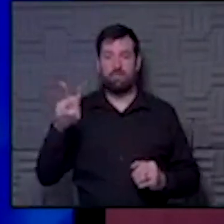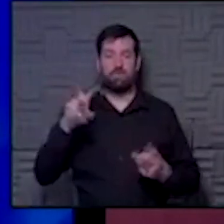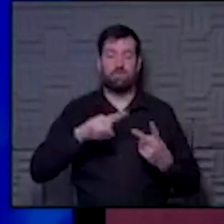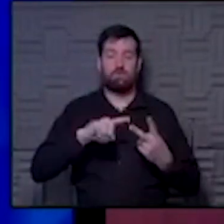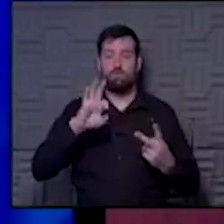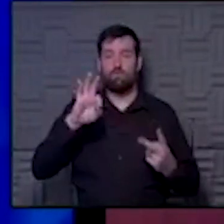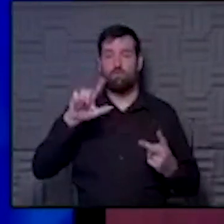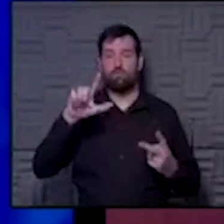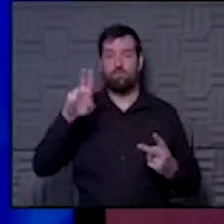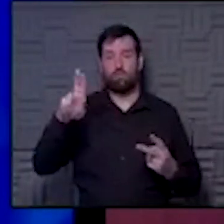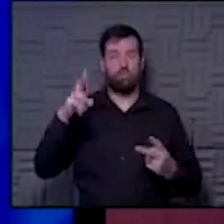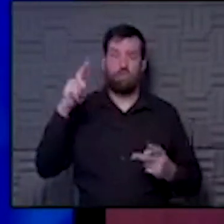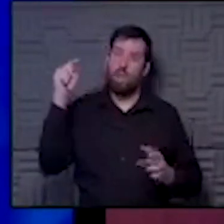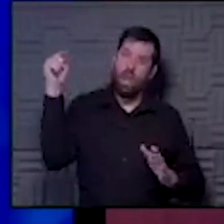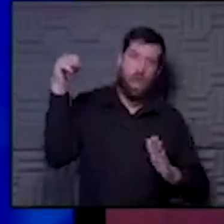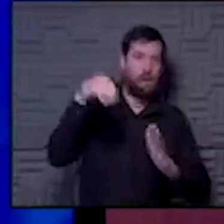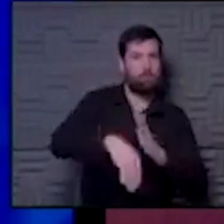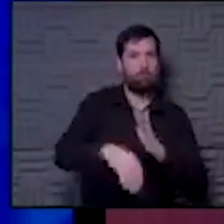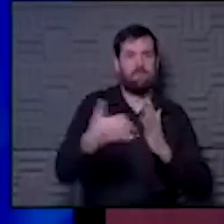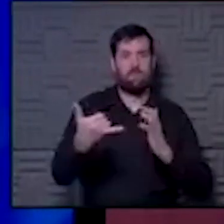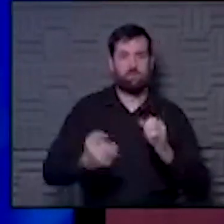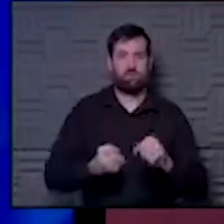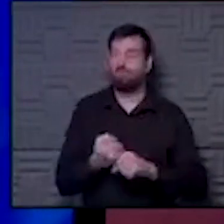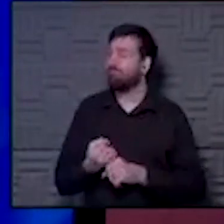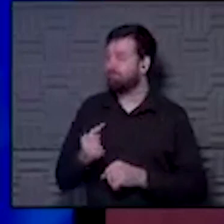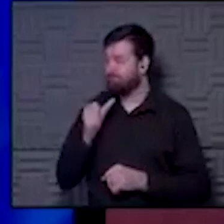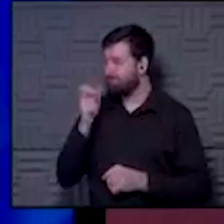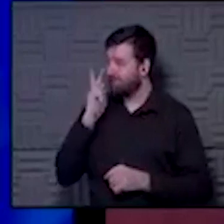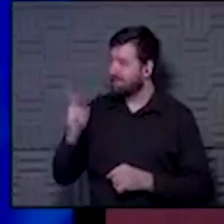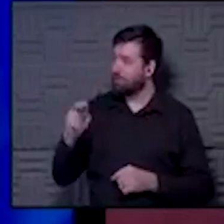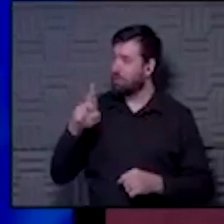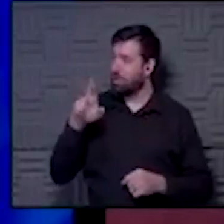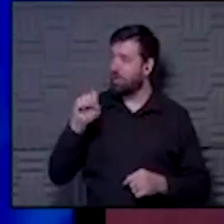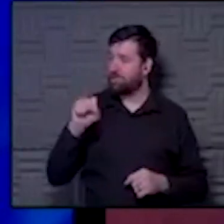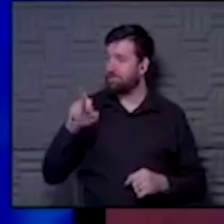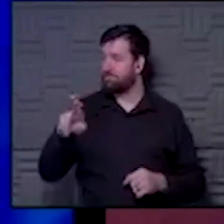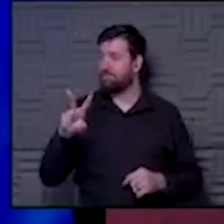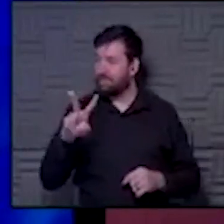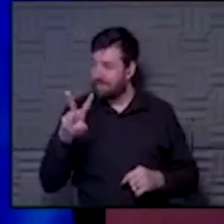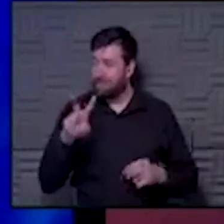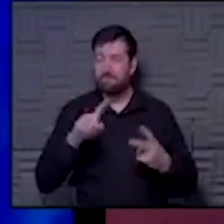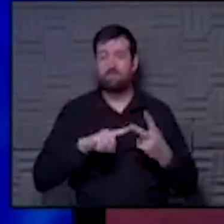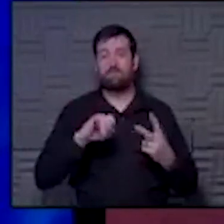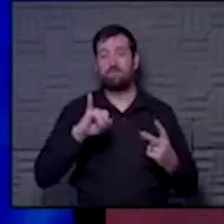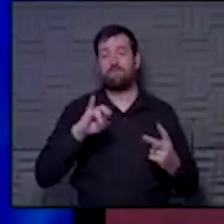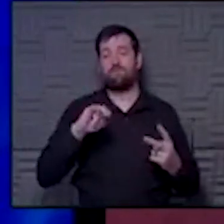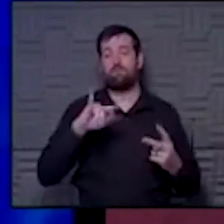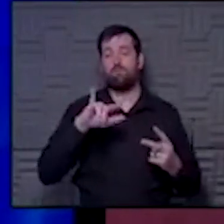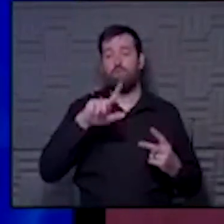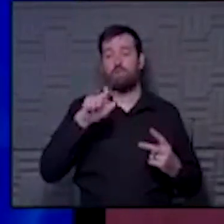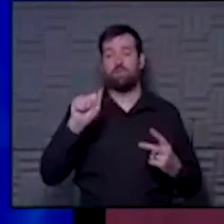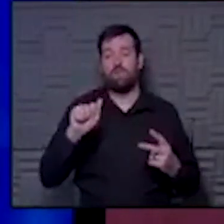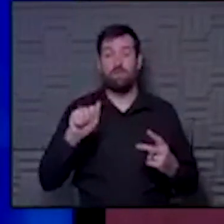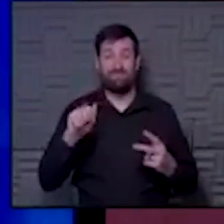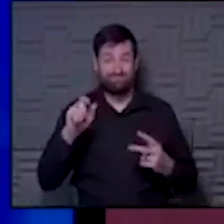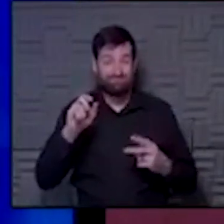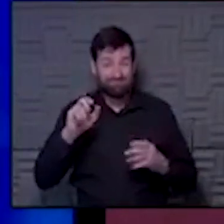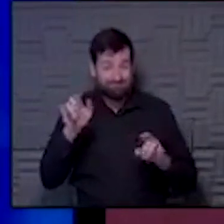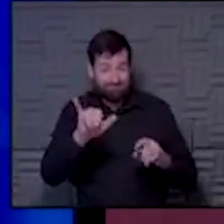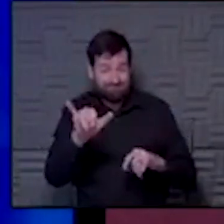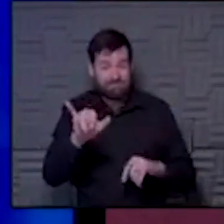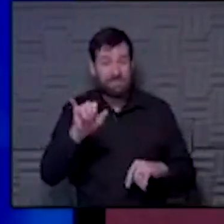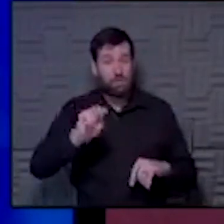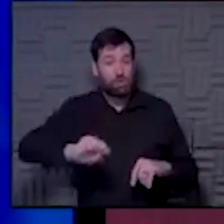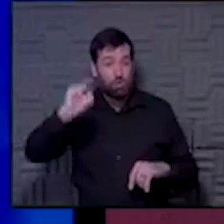that down this year. I know, that's exactly. We're not seeing the RSV. We're not seeing influenza. And you know, the good news is that even at the North Pole, because